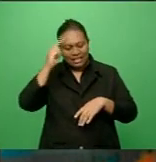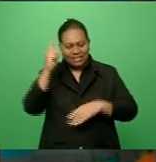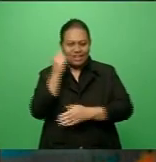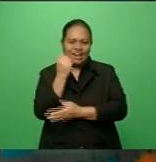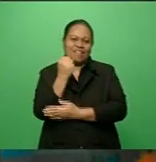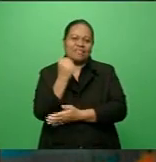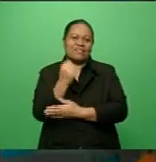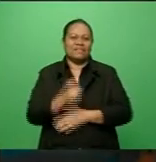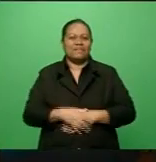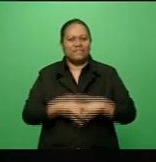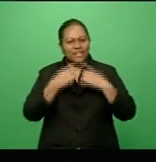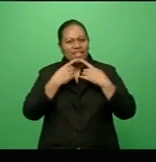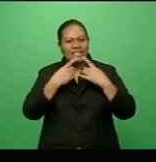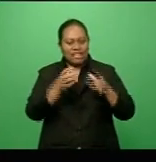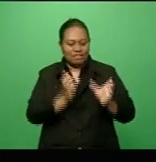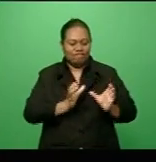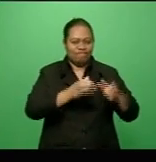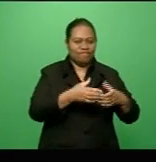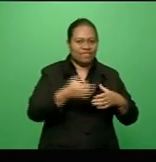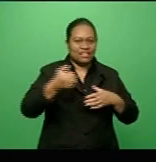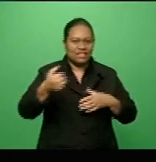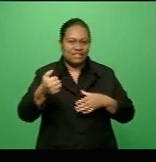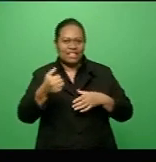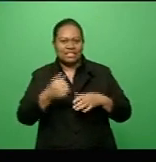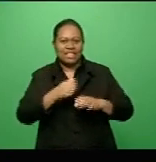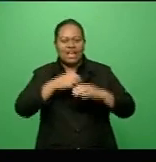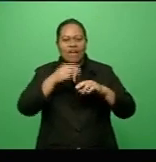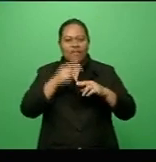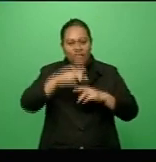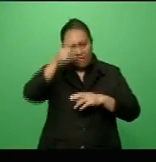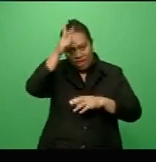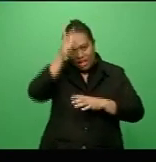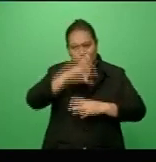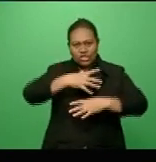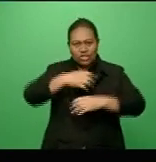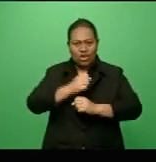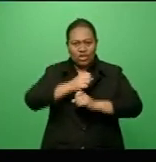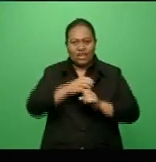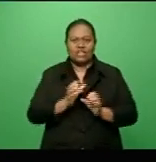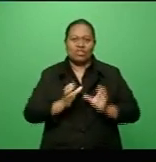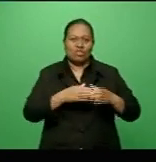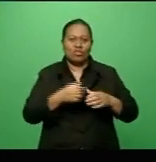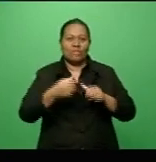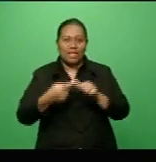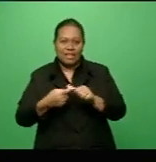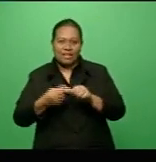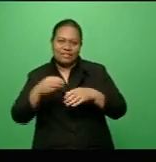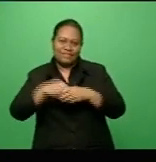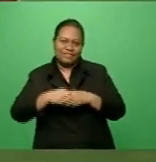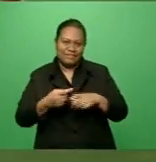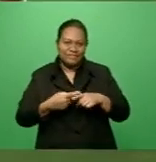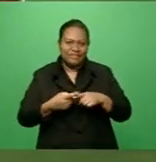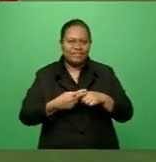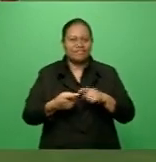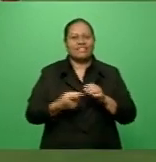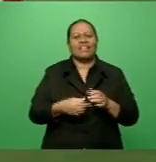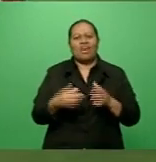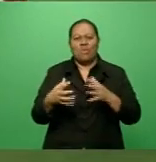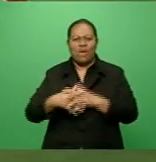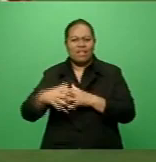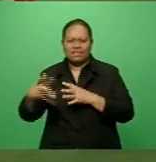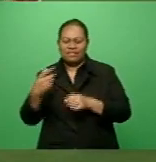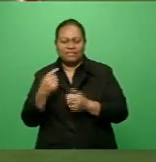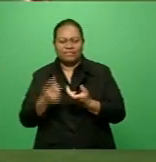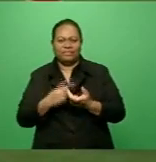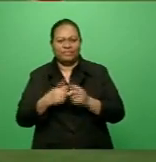Rugby. Fiji is in Pool B with France, Scotland and Italy, while Group A include England, Ireland, Wales and Georgia. The